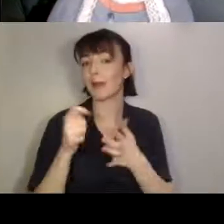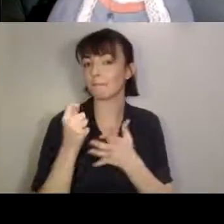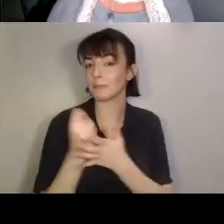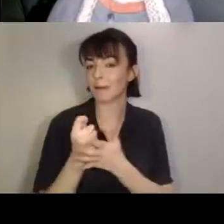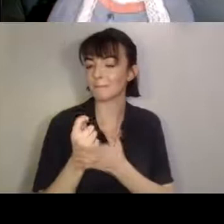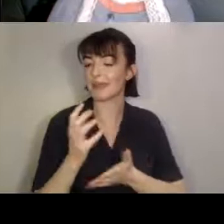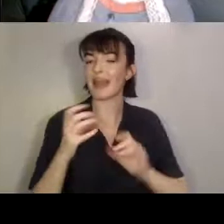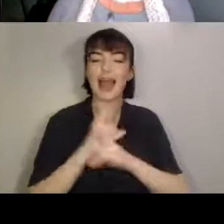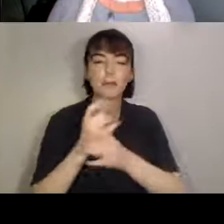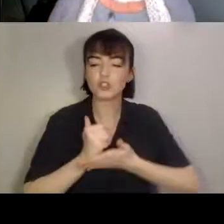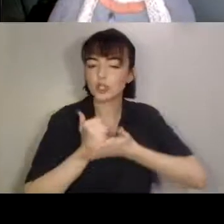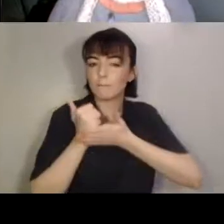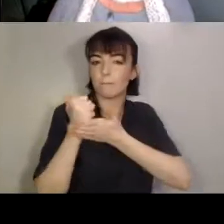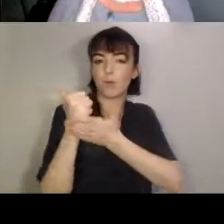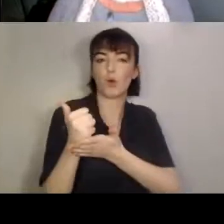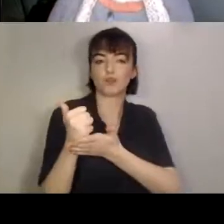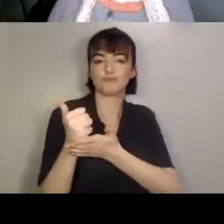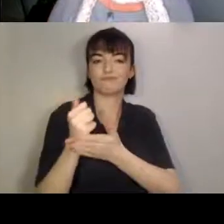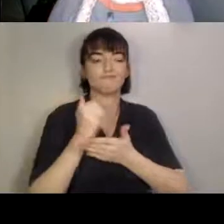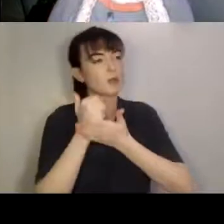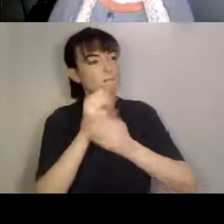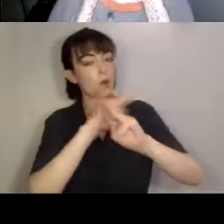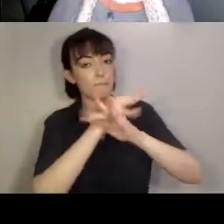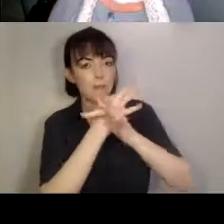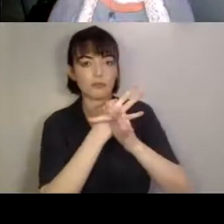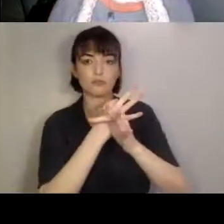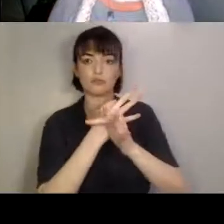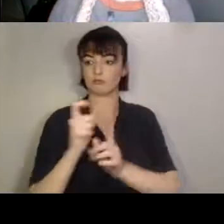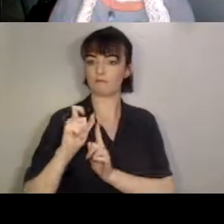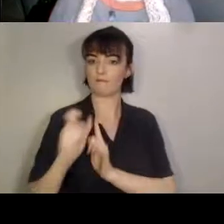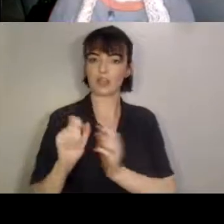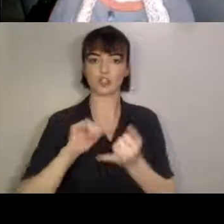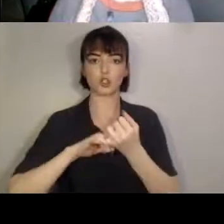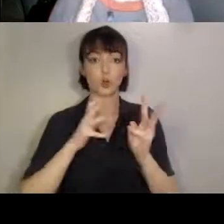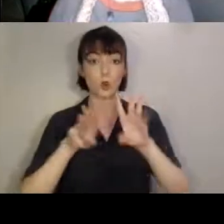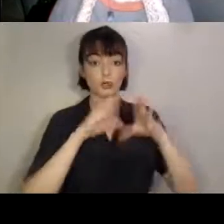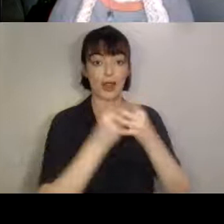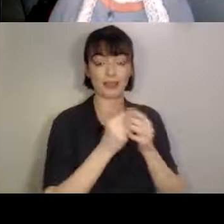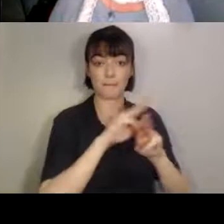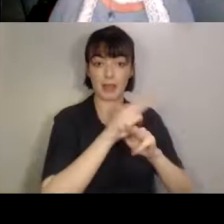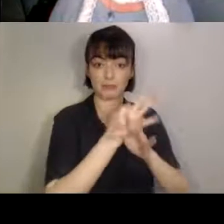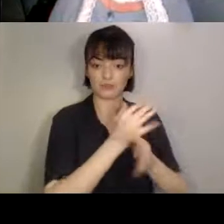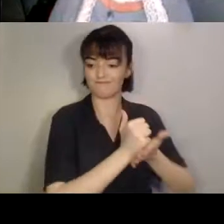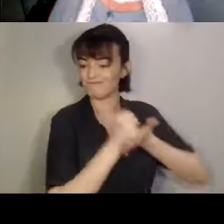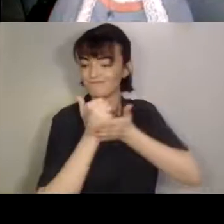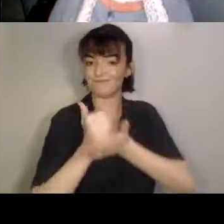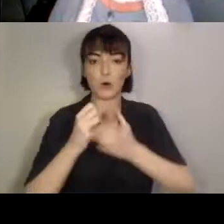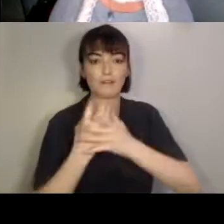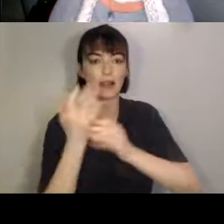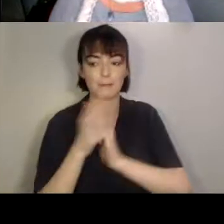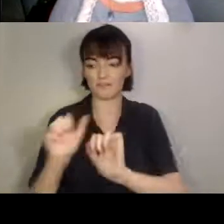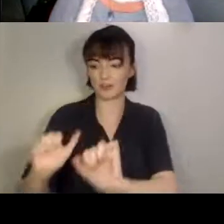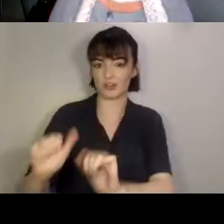support intervention. It helps parents and the professionals who work with parents to support development in this age